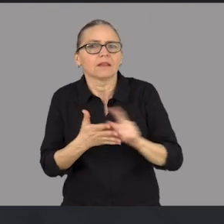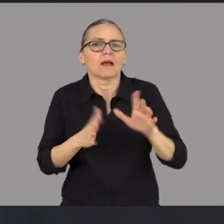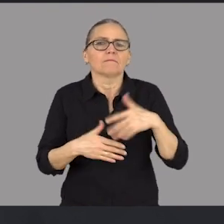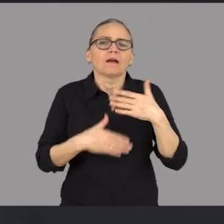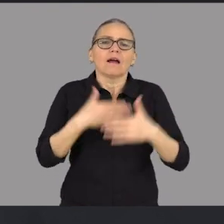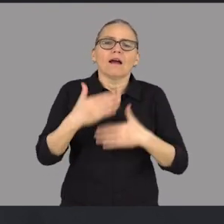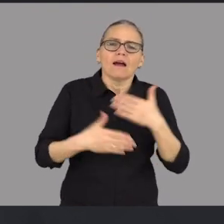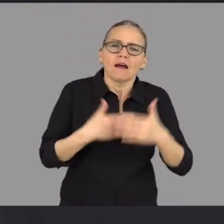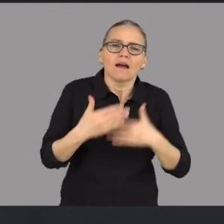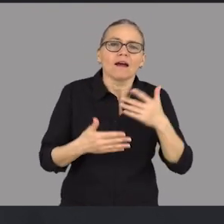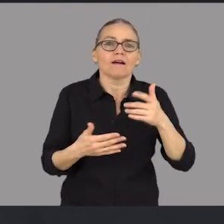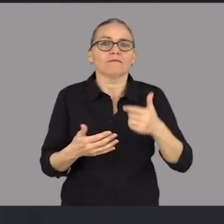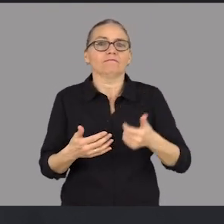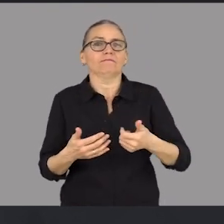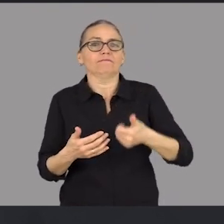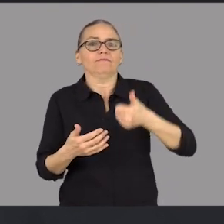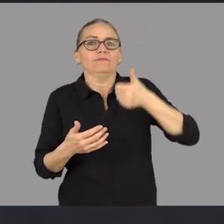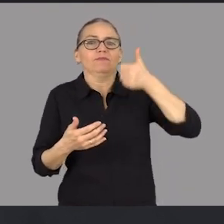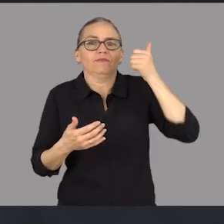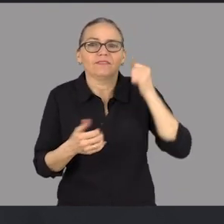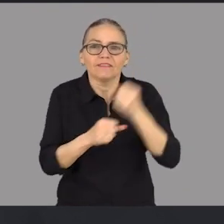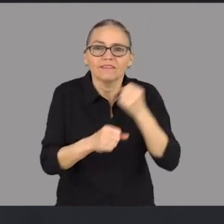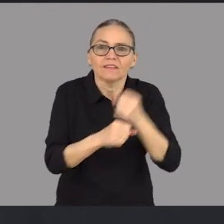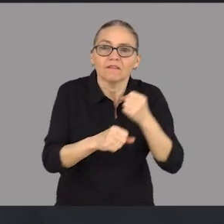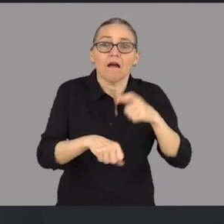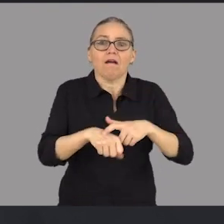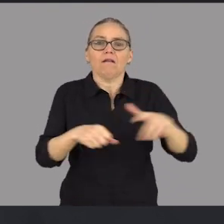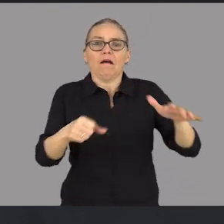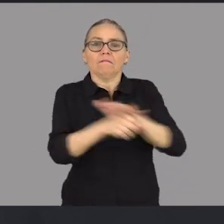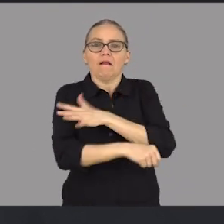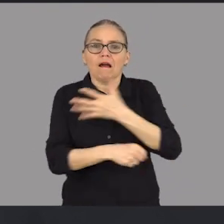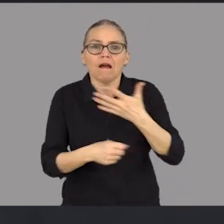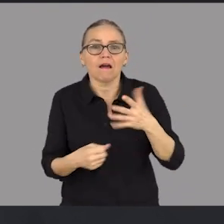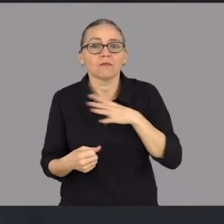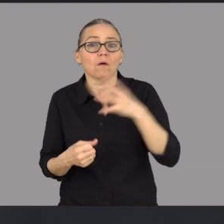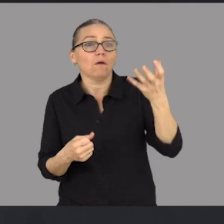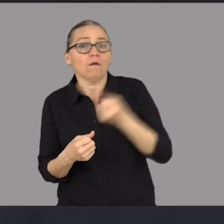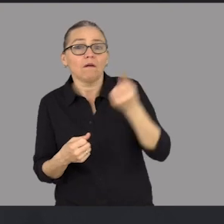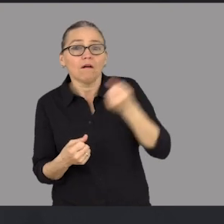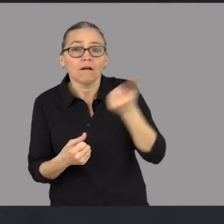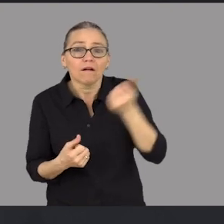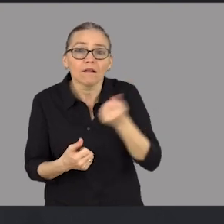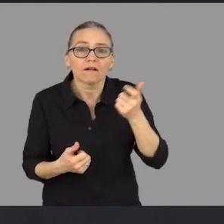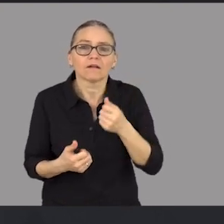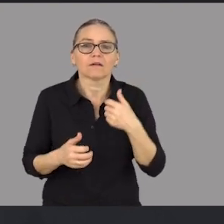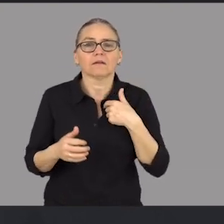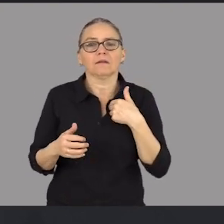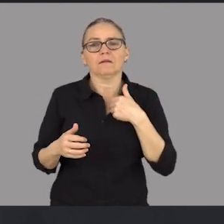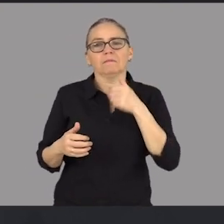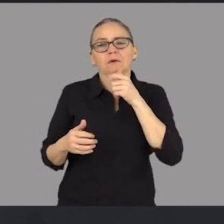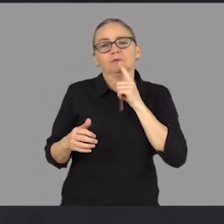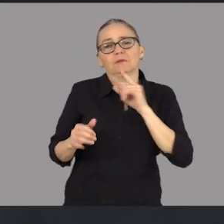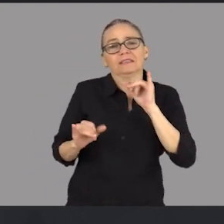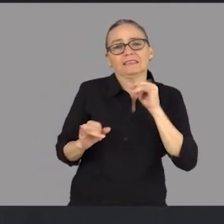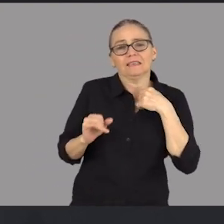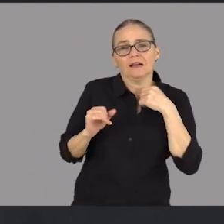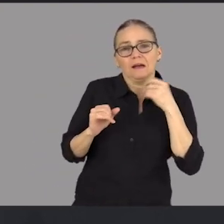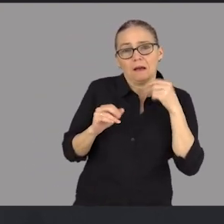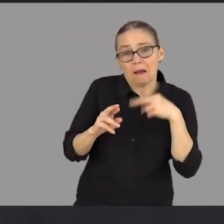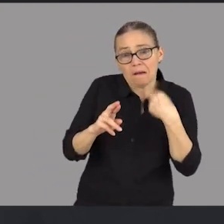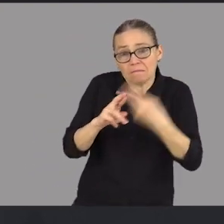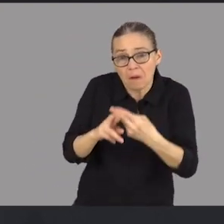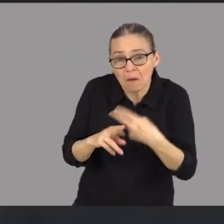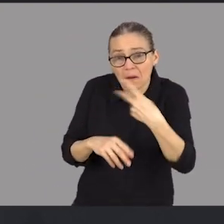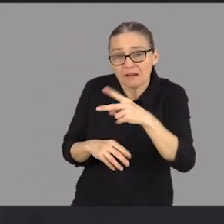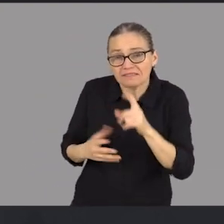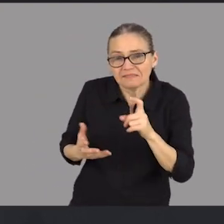different shifts and hours. So a lot of the people we started were getting maybe 1 or 2 3-hour shifts a week, and maybe they're still getting that, or we've got